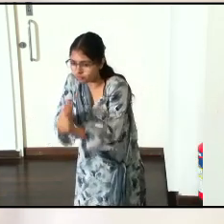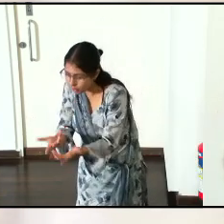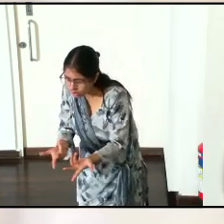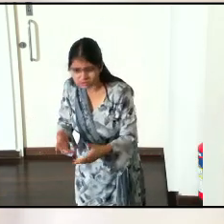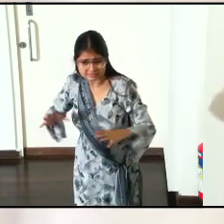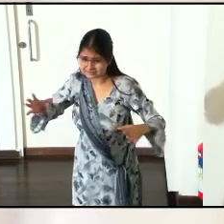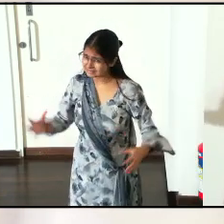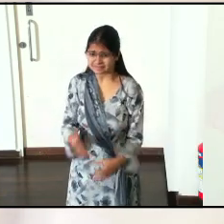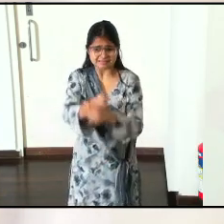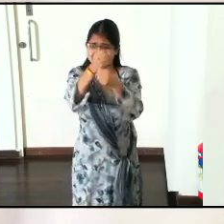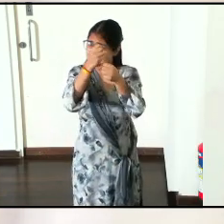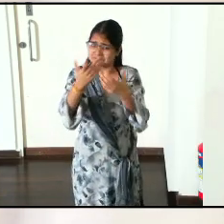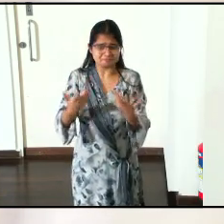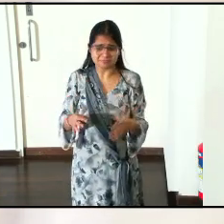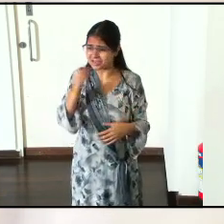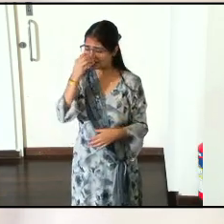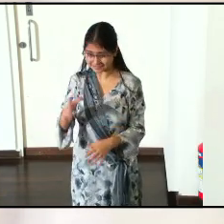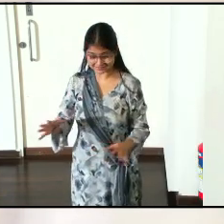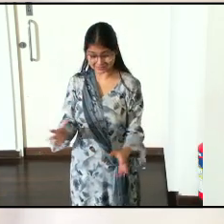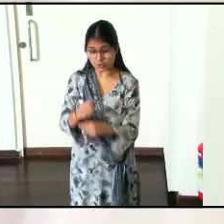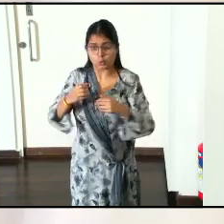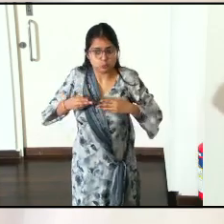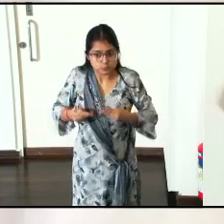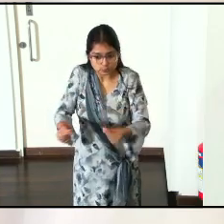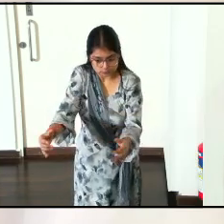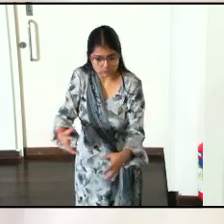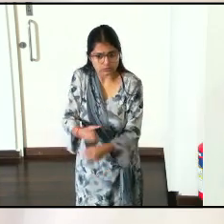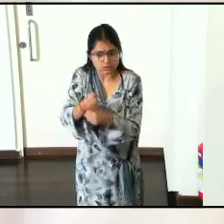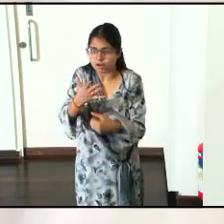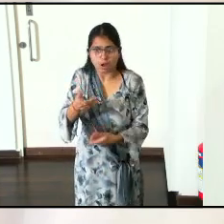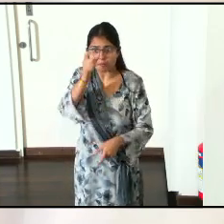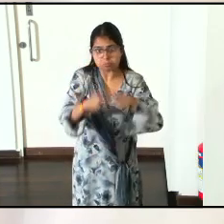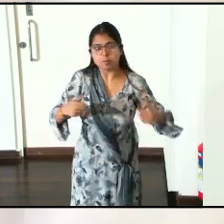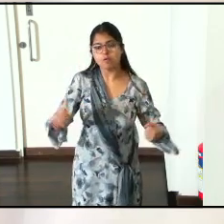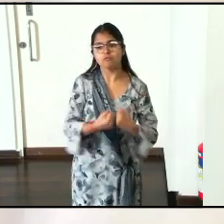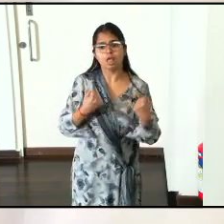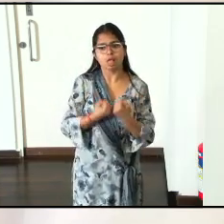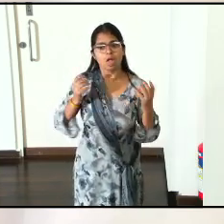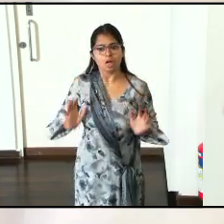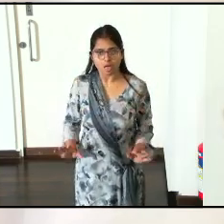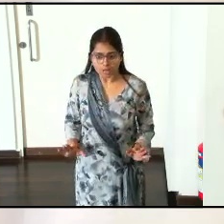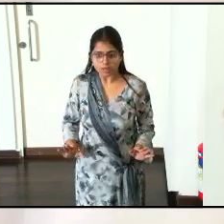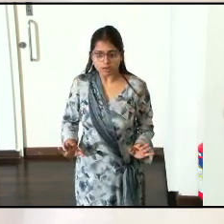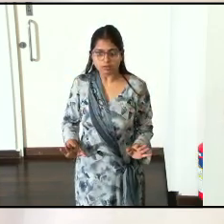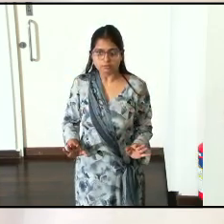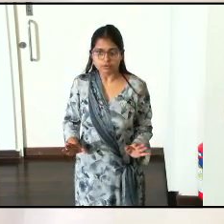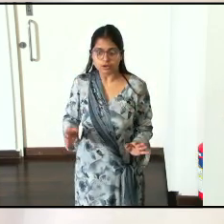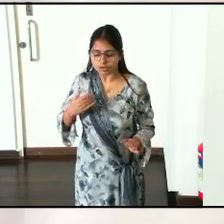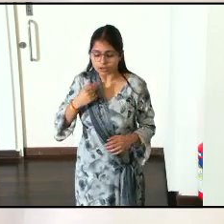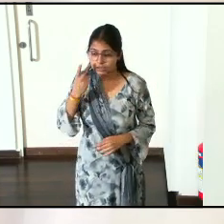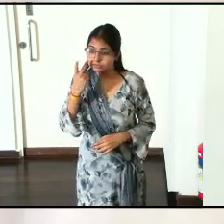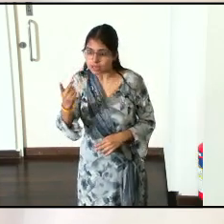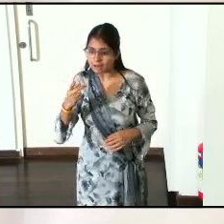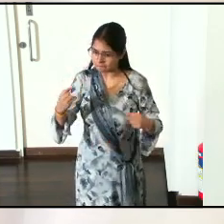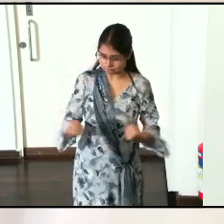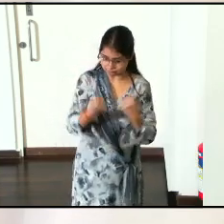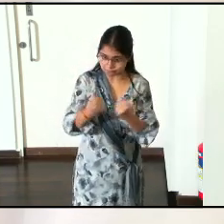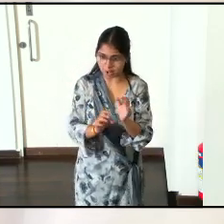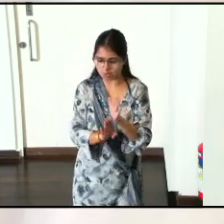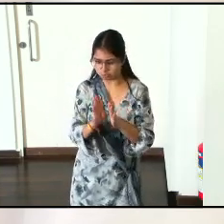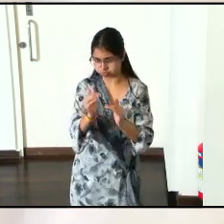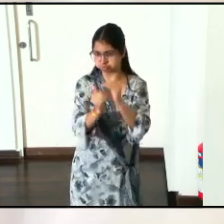together seamlessly. There have been huge fights, and I see fights as a sign of growth. I do not see these